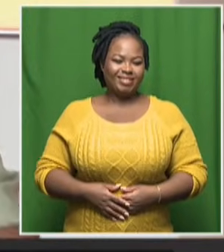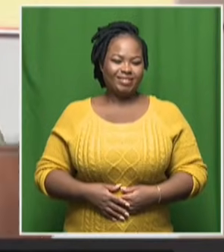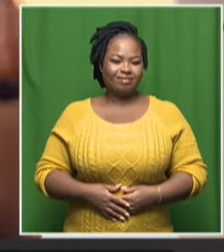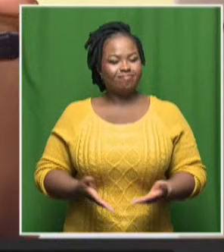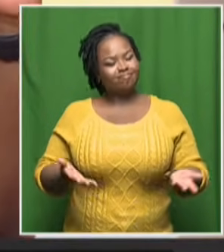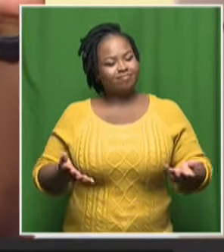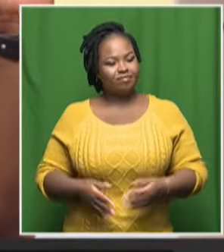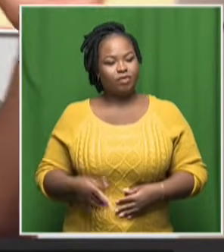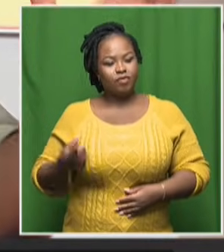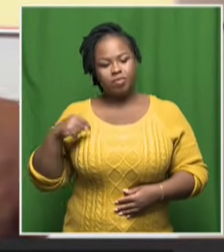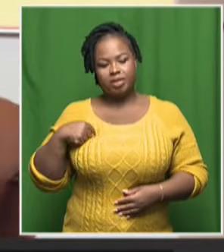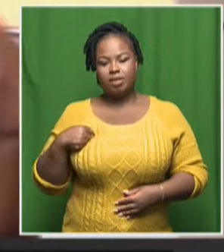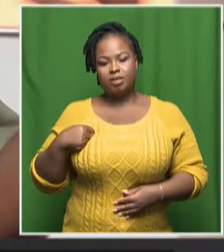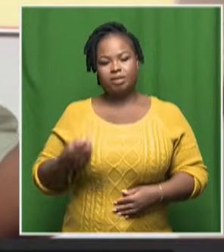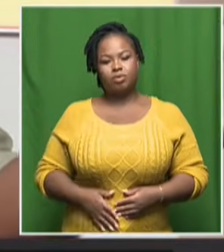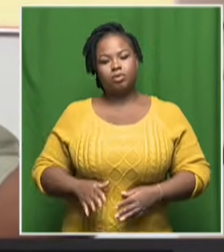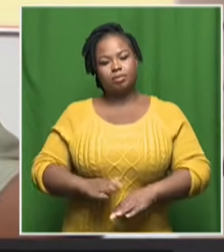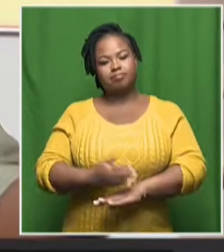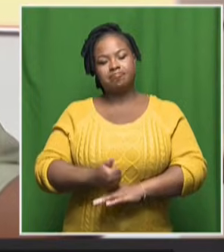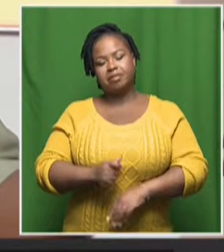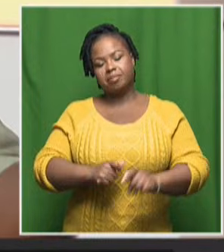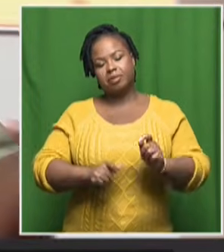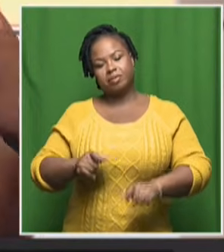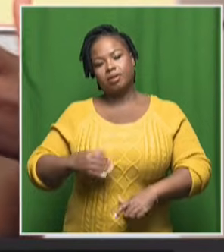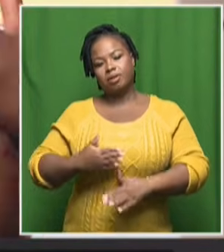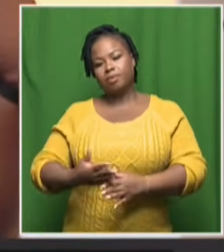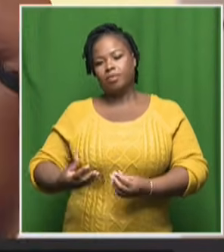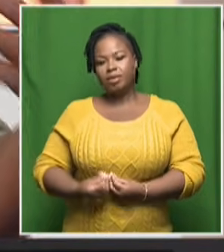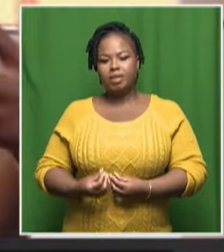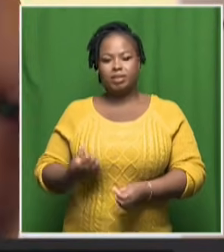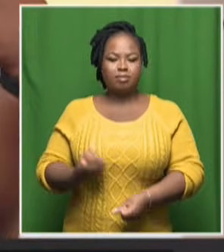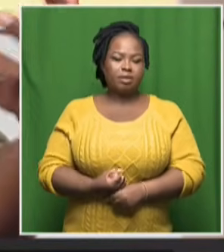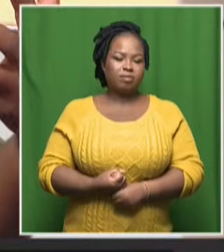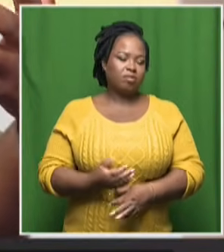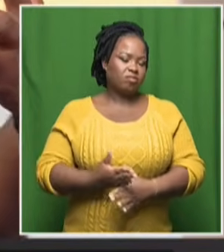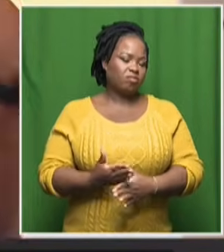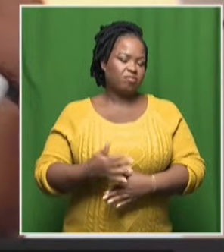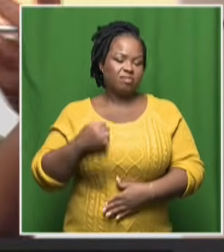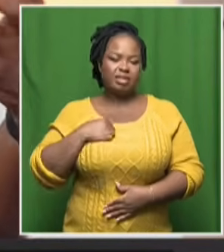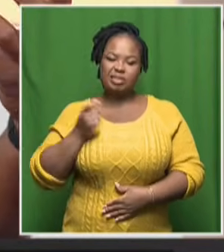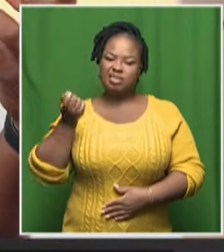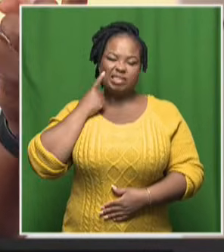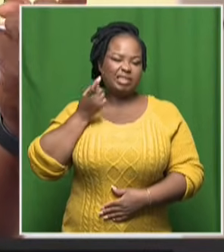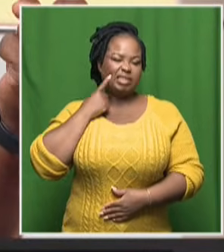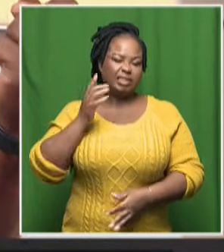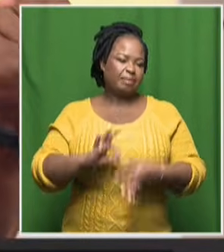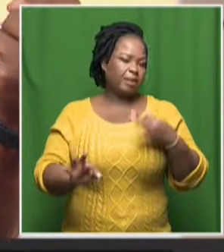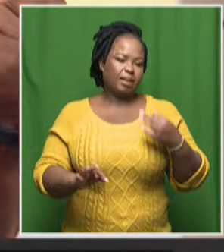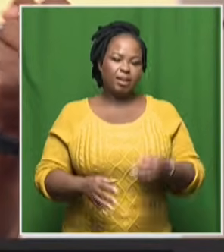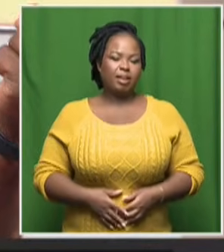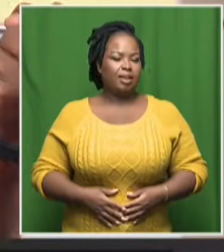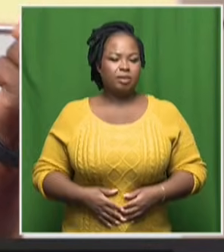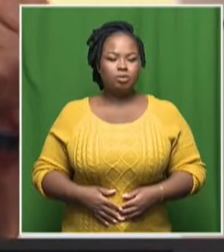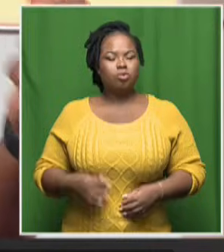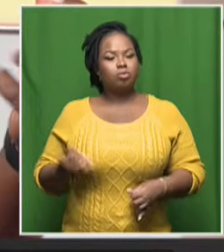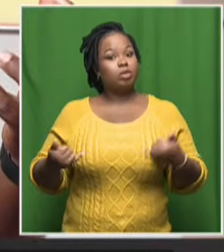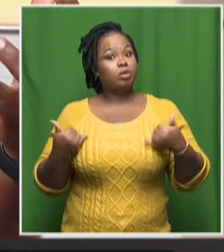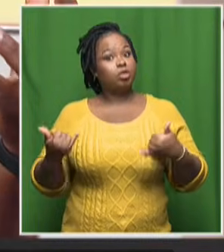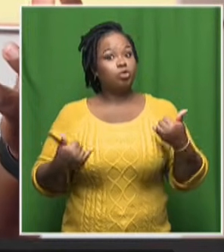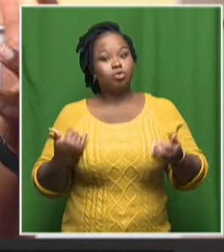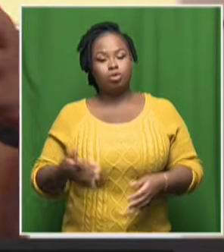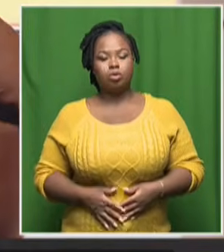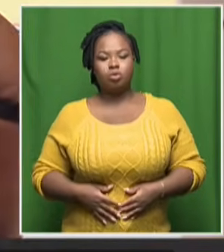partying. So for me, it's the setup, it's the people I work with, you know, they make my job and my work so, like, you need to enjoy it.